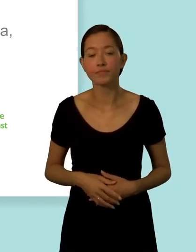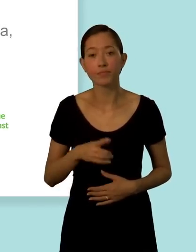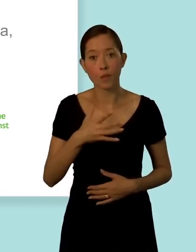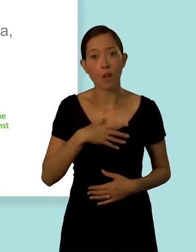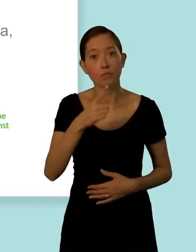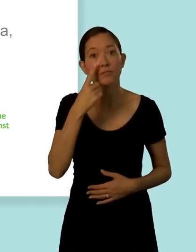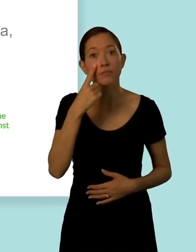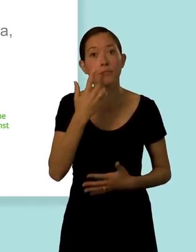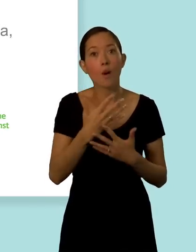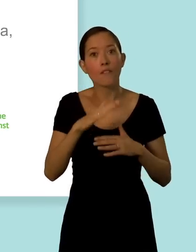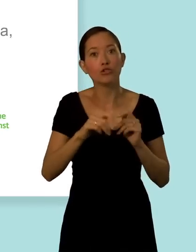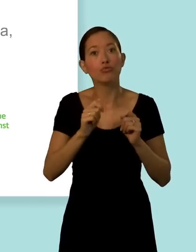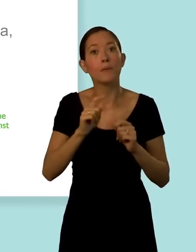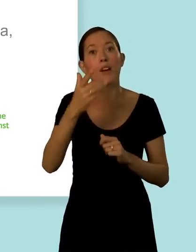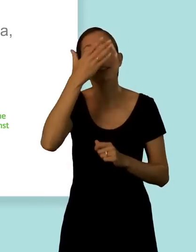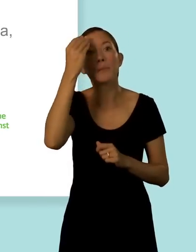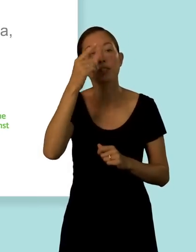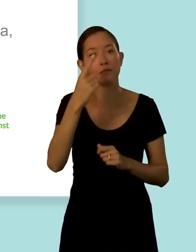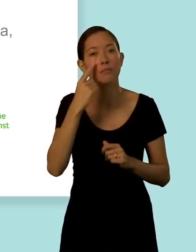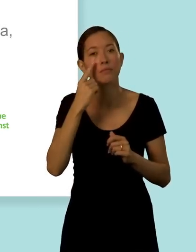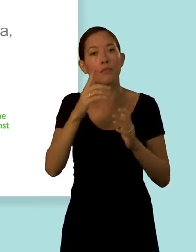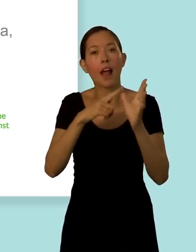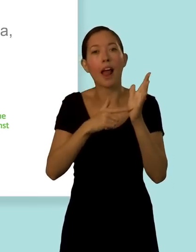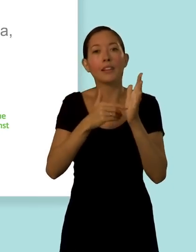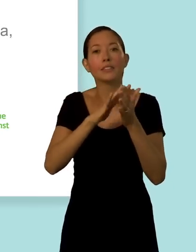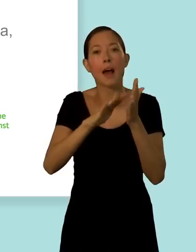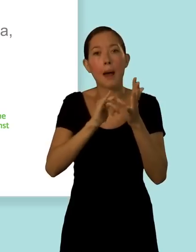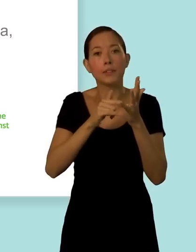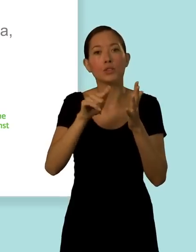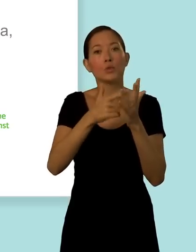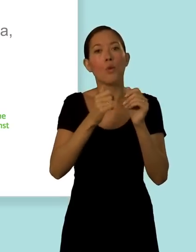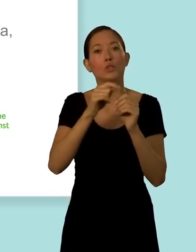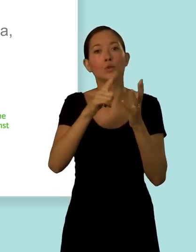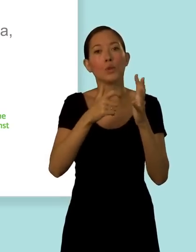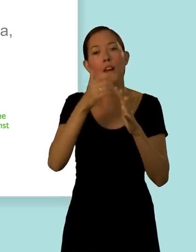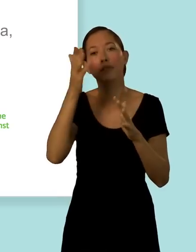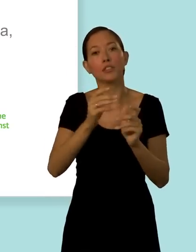To find out more about treatments for dementia, visit